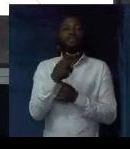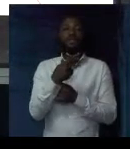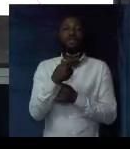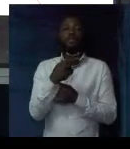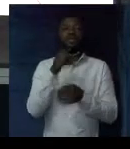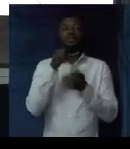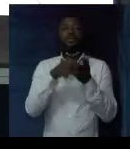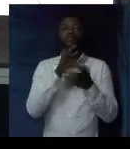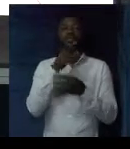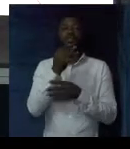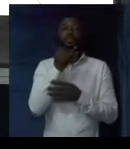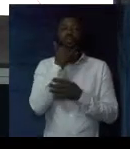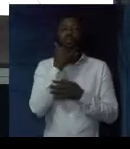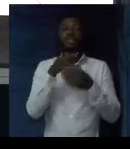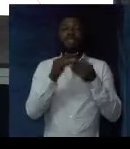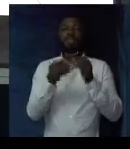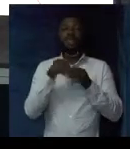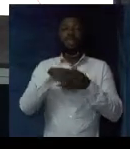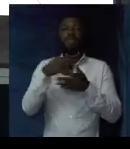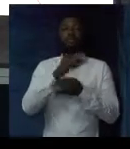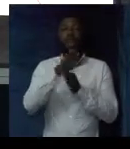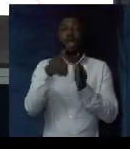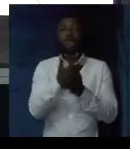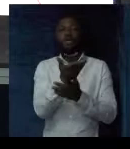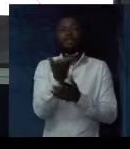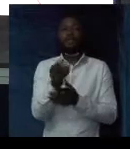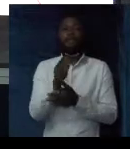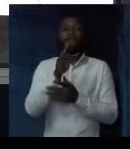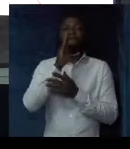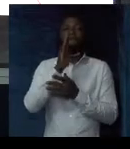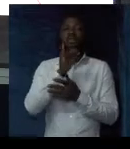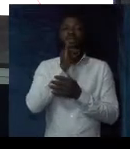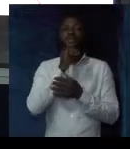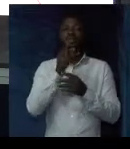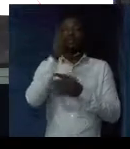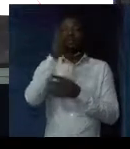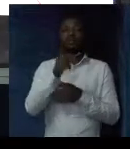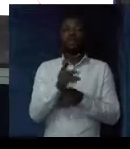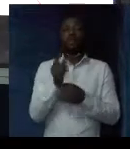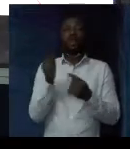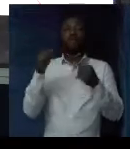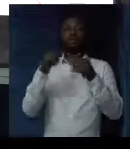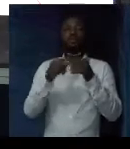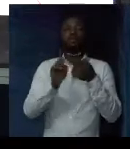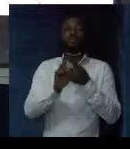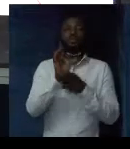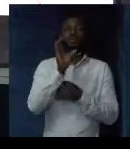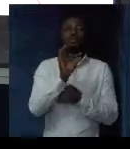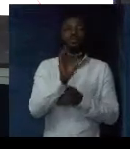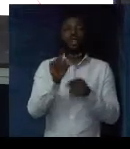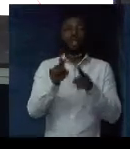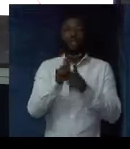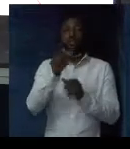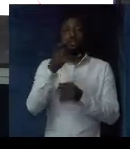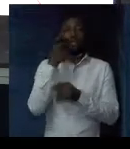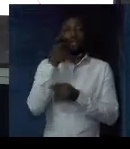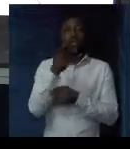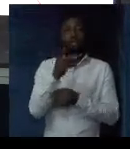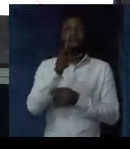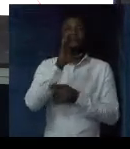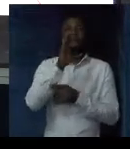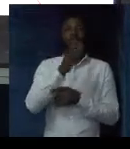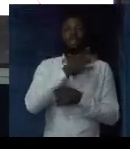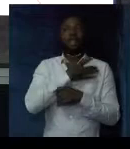H. This is the wrong statement out of all this. Let's say B is vertically opposite to C. As you can